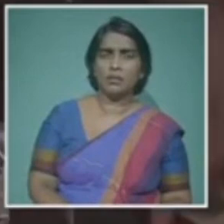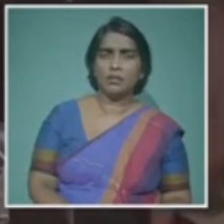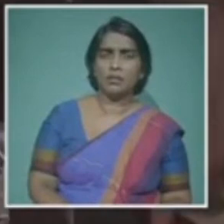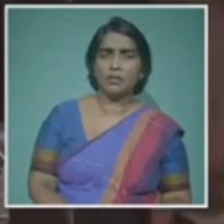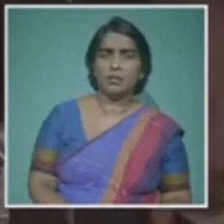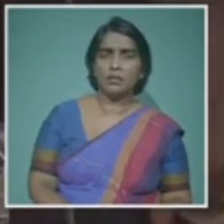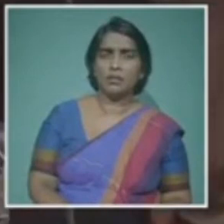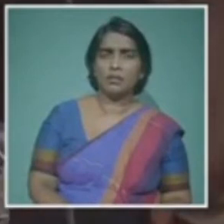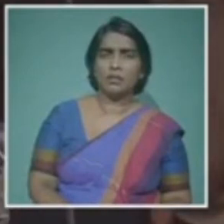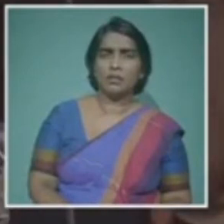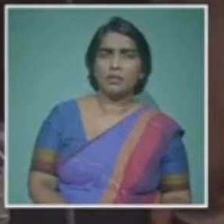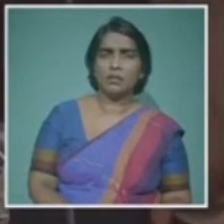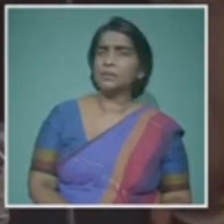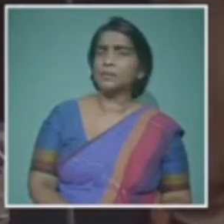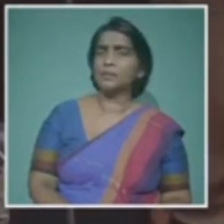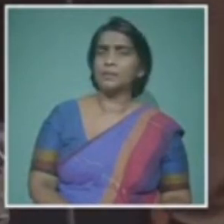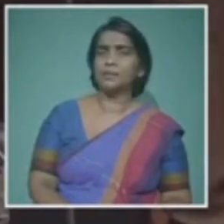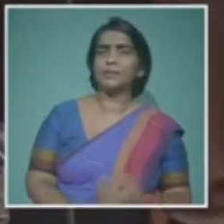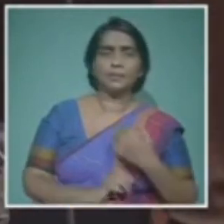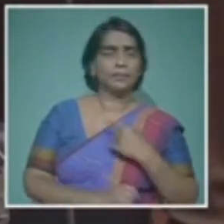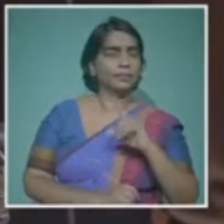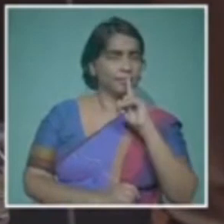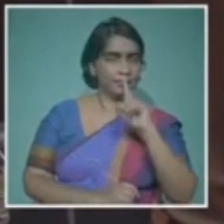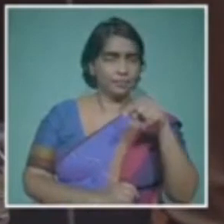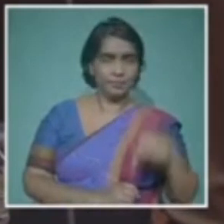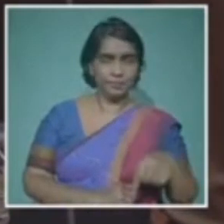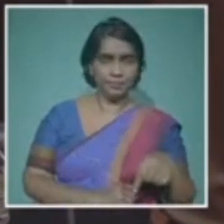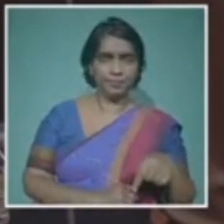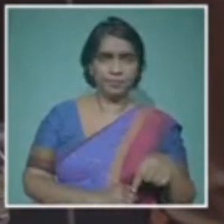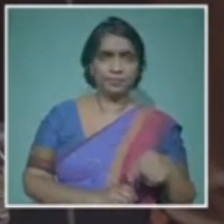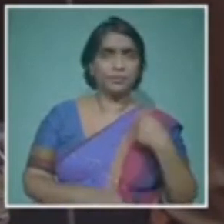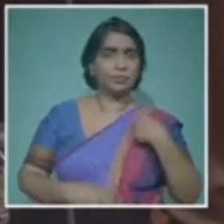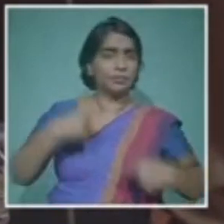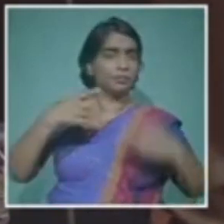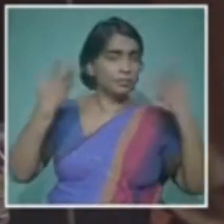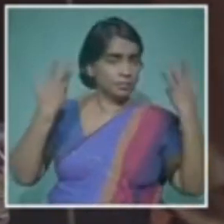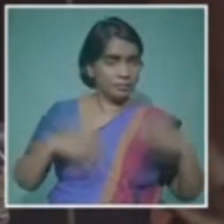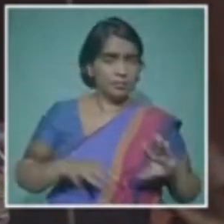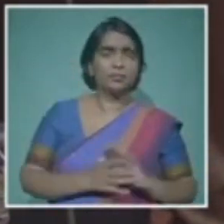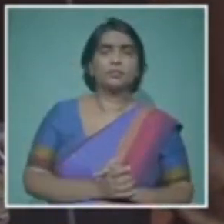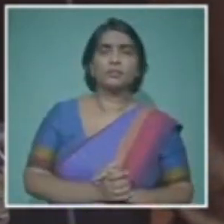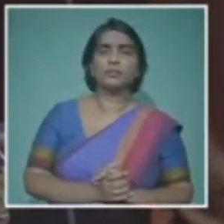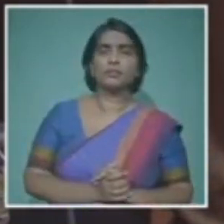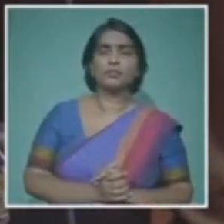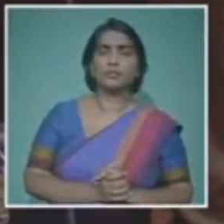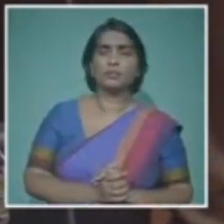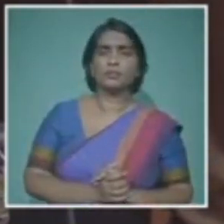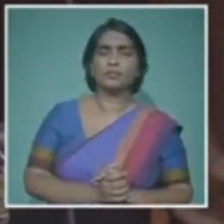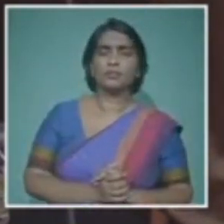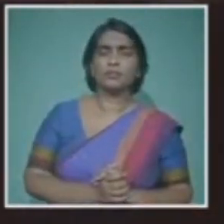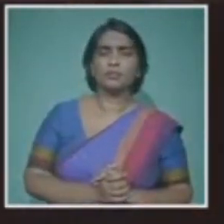randu enna nevey. Mama, utu baare kiye na adar. Nee vivade avasanu nai. Lakshman Kerala, let's not make this a debate.